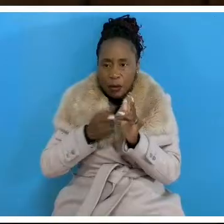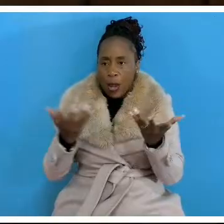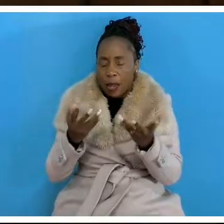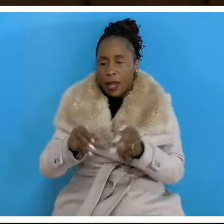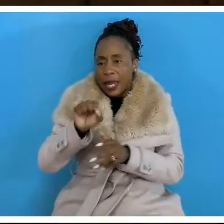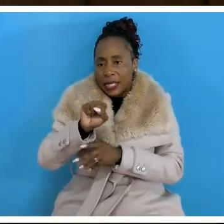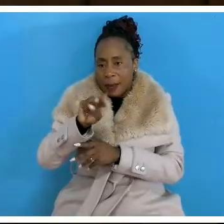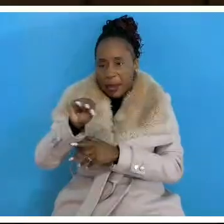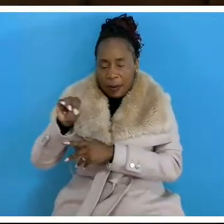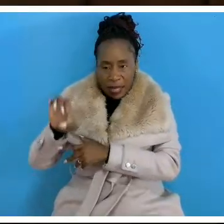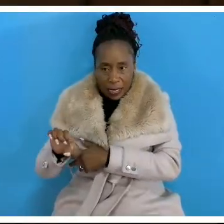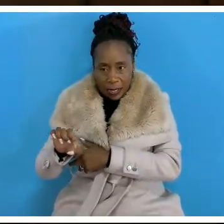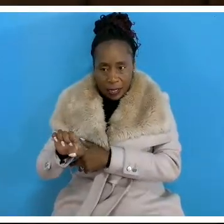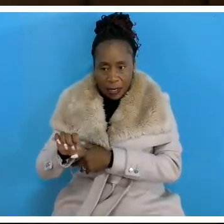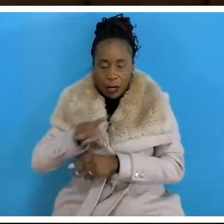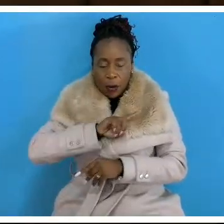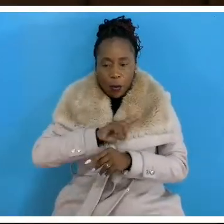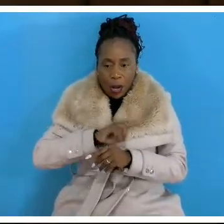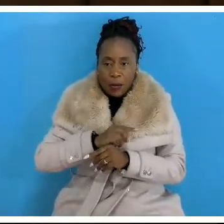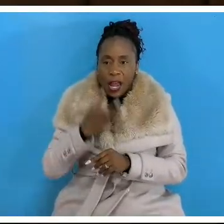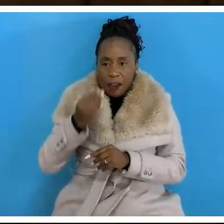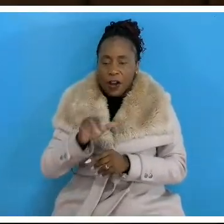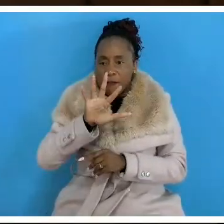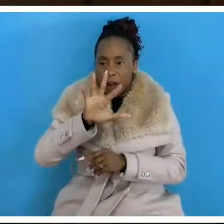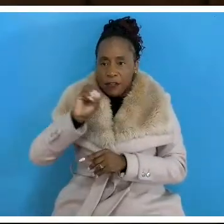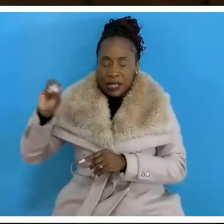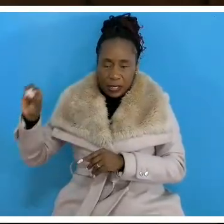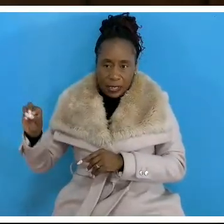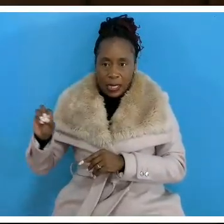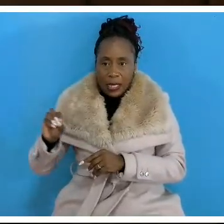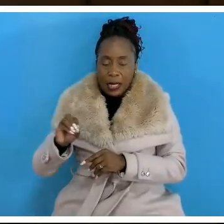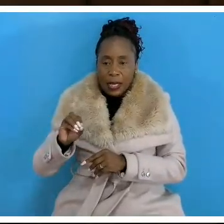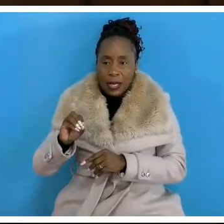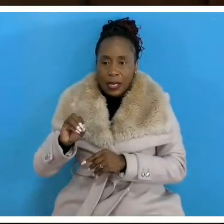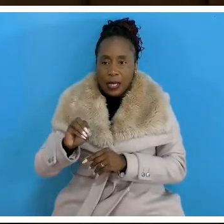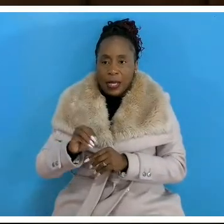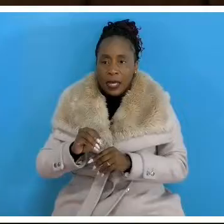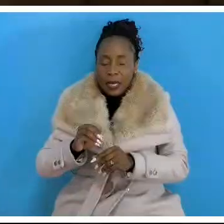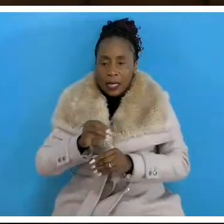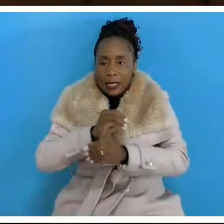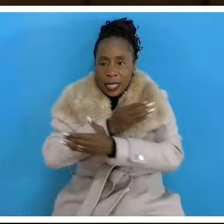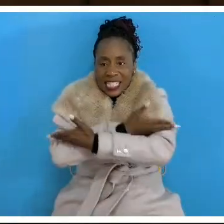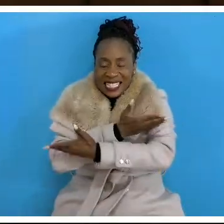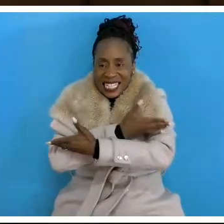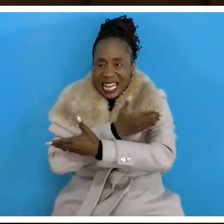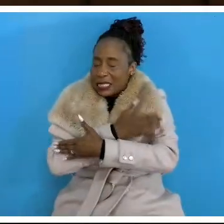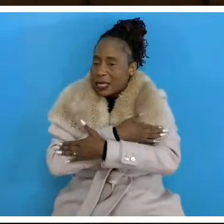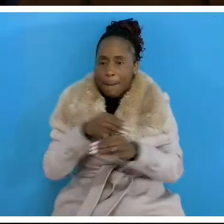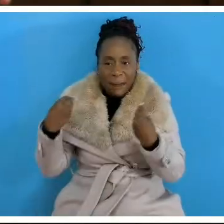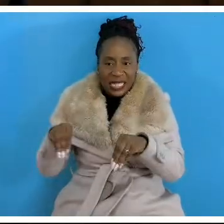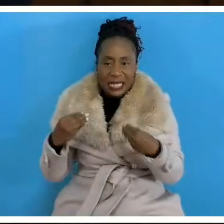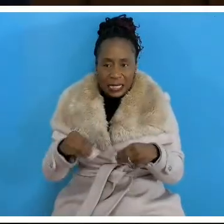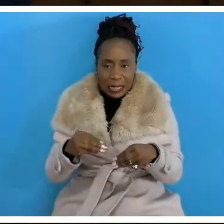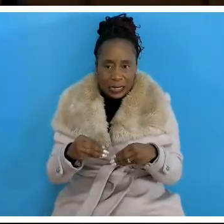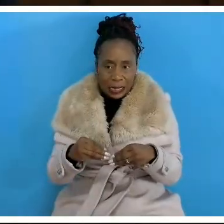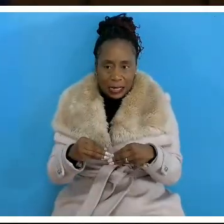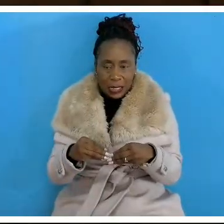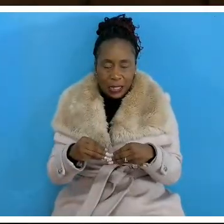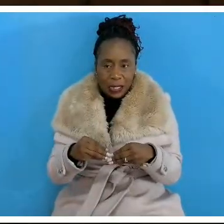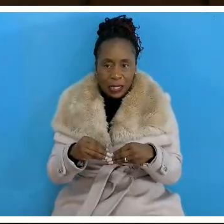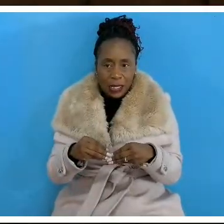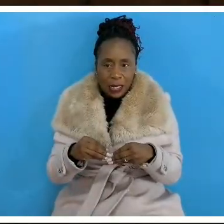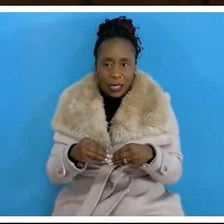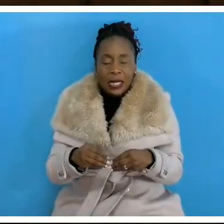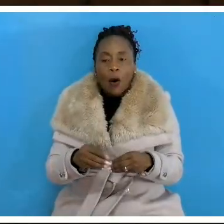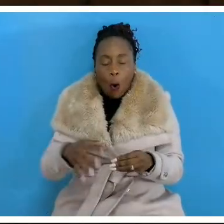SMMEs, because in as much as we can have 500 SMMEs in the t-shirt industry, all the businesses are in different